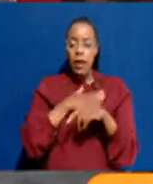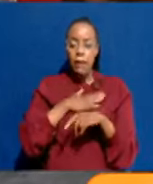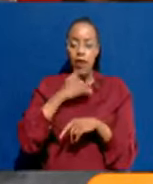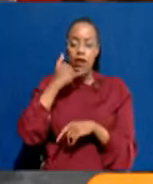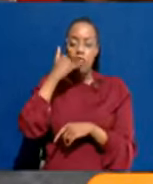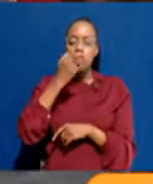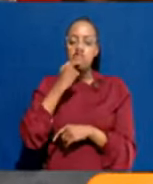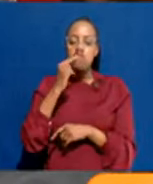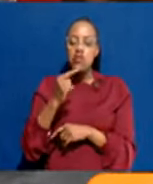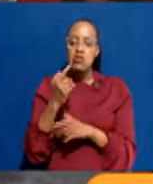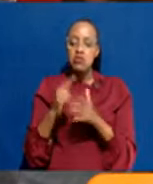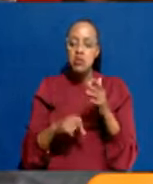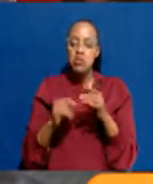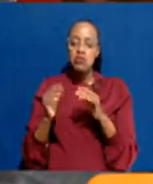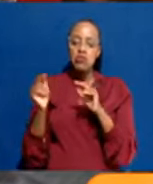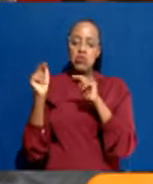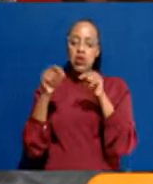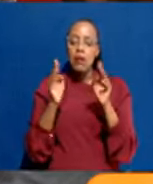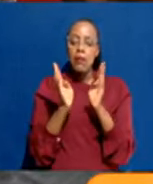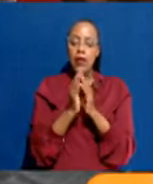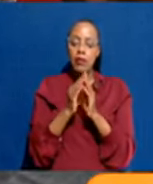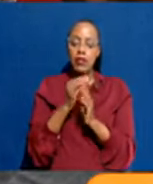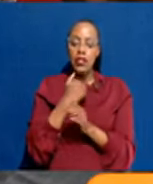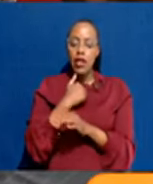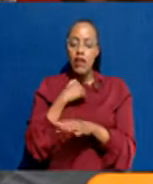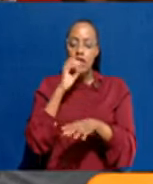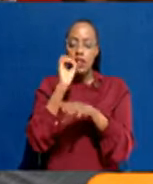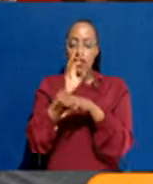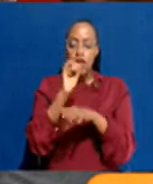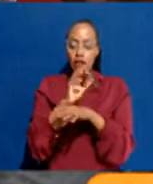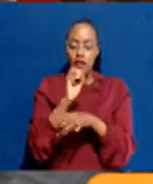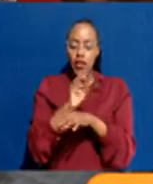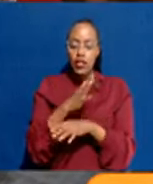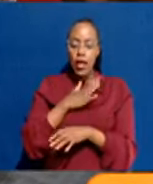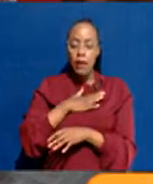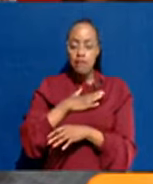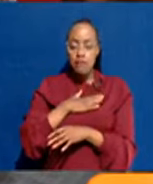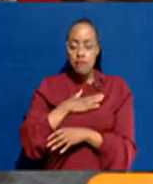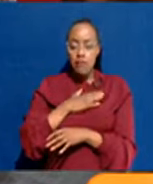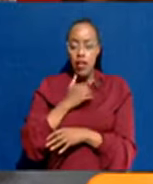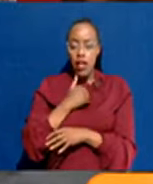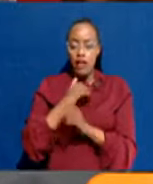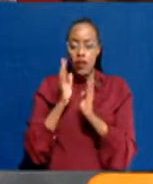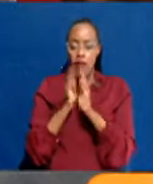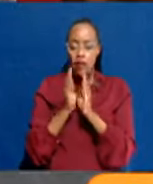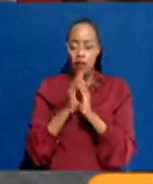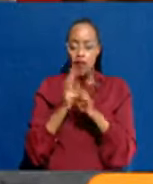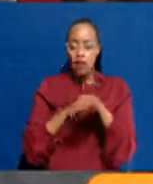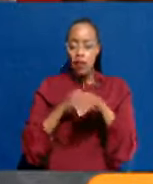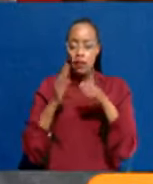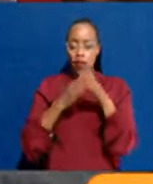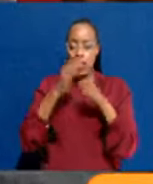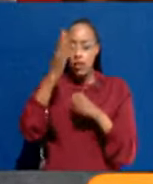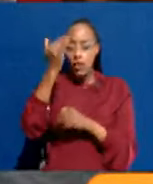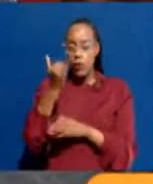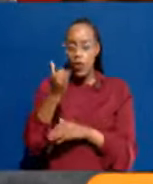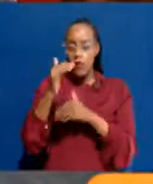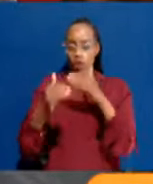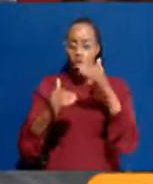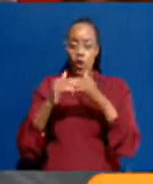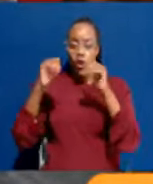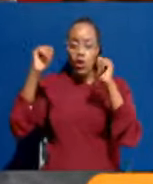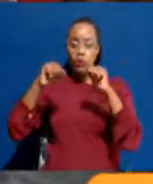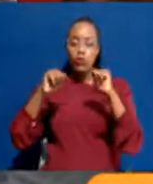told them to come to have a meeting at, and advised them to have a meeting at 9. So that they are all able